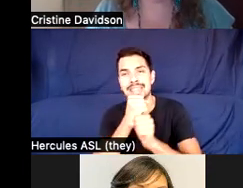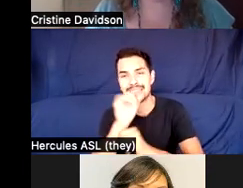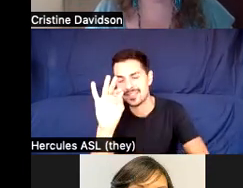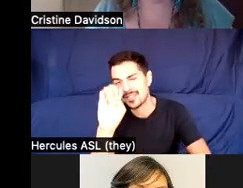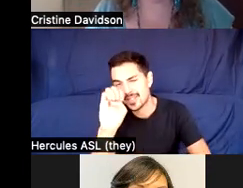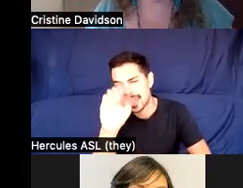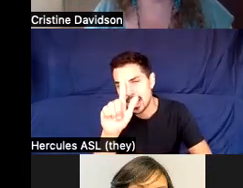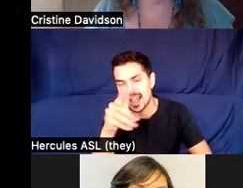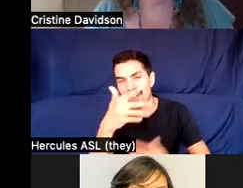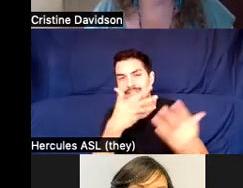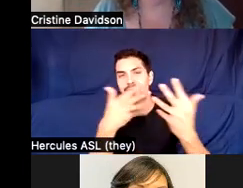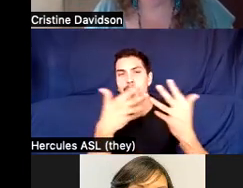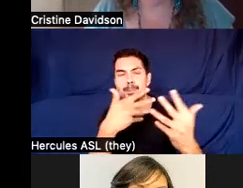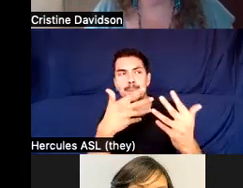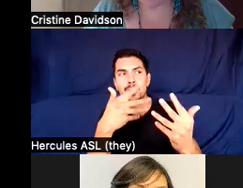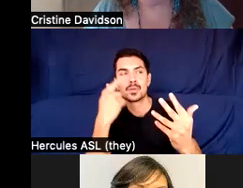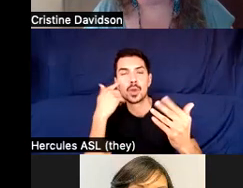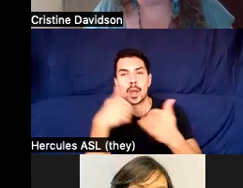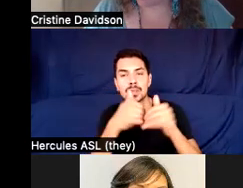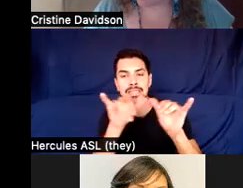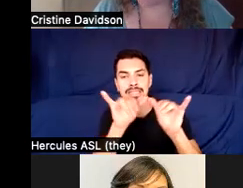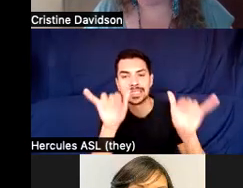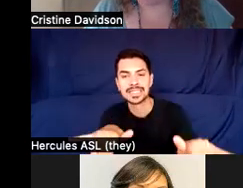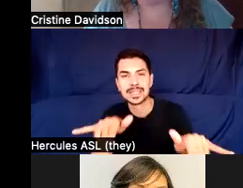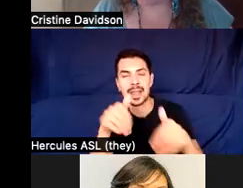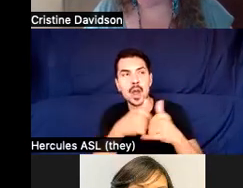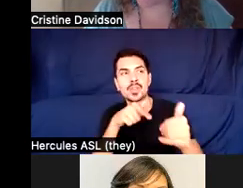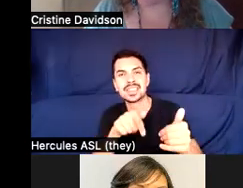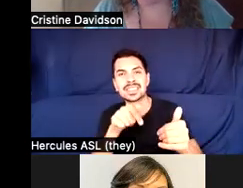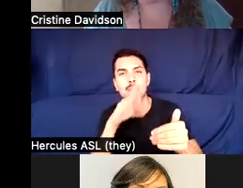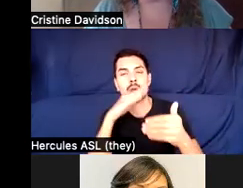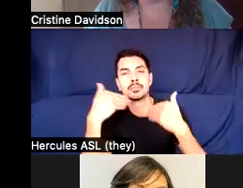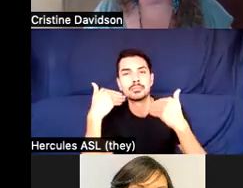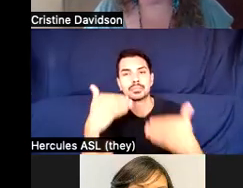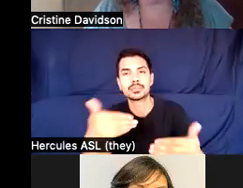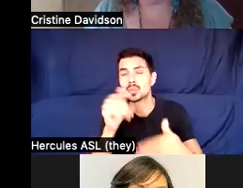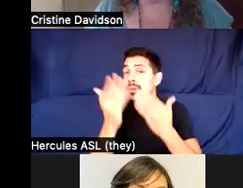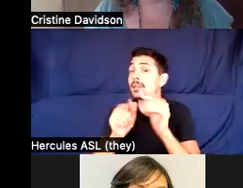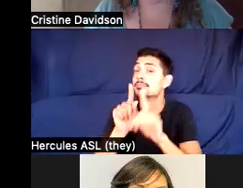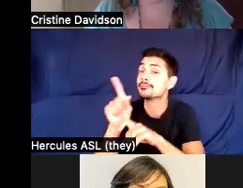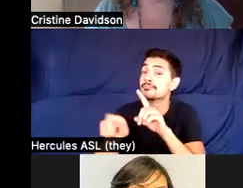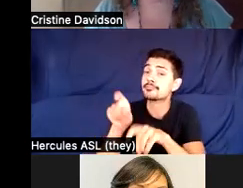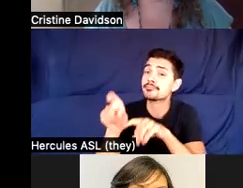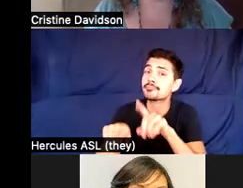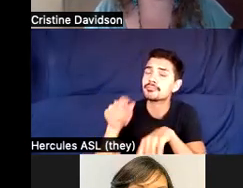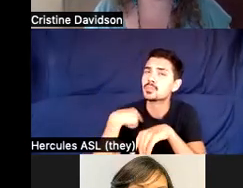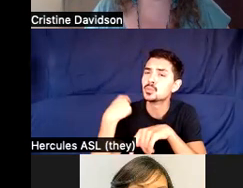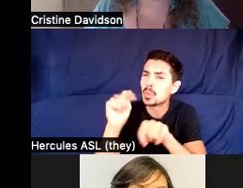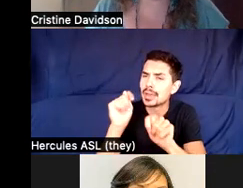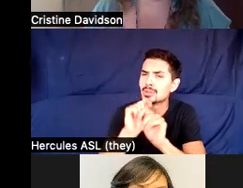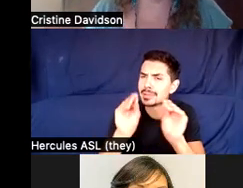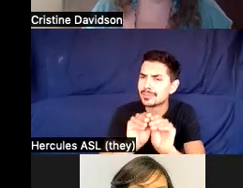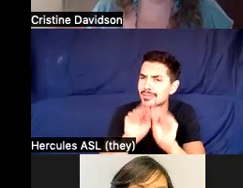go. So you can be asking questions, trying to understand, but then sometimes you might have to